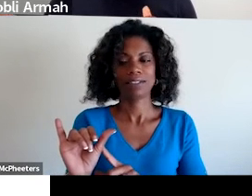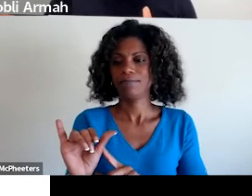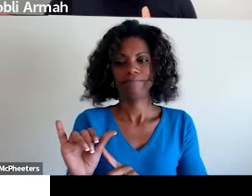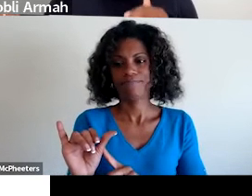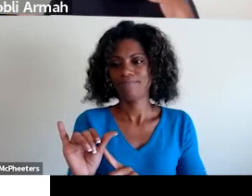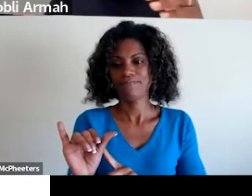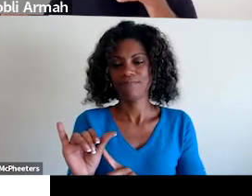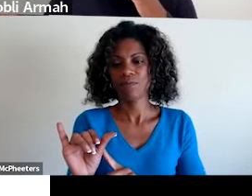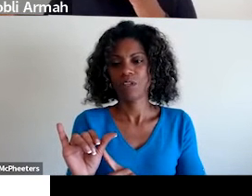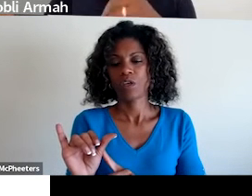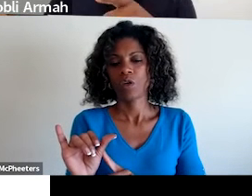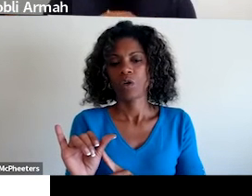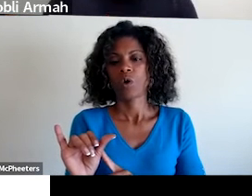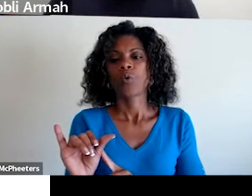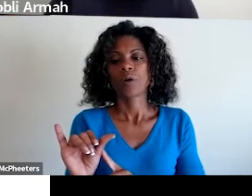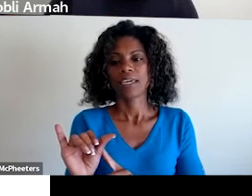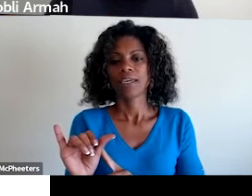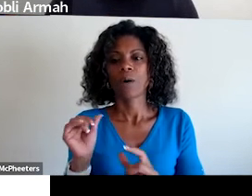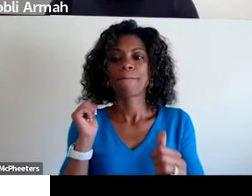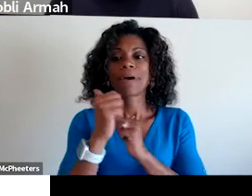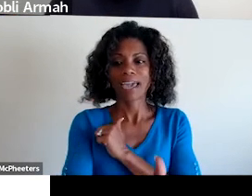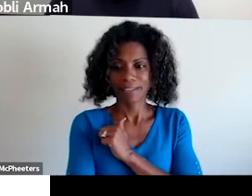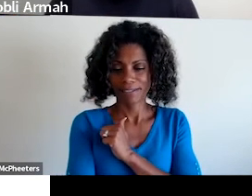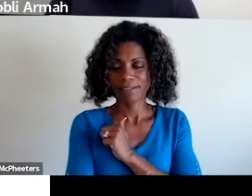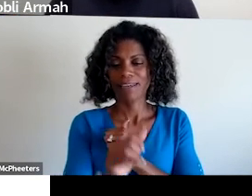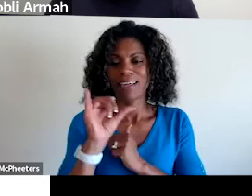things we can do to get past that we're going to come to in a minute.